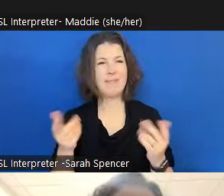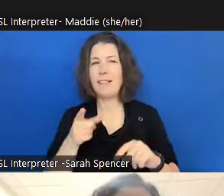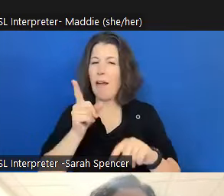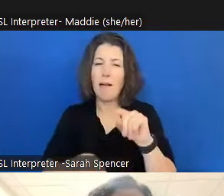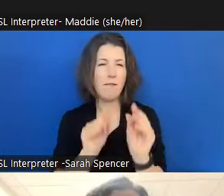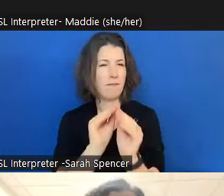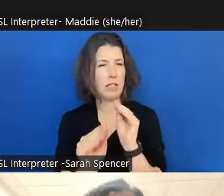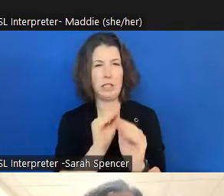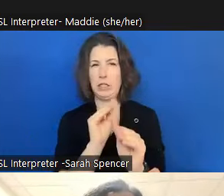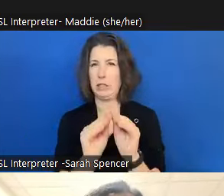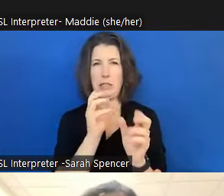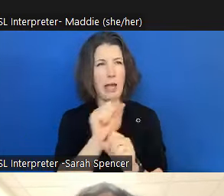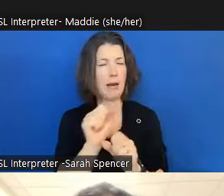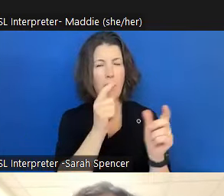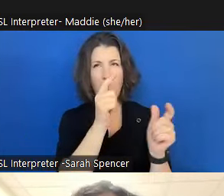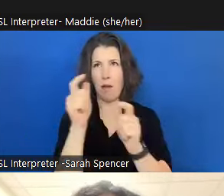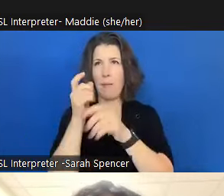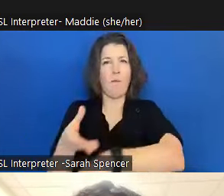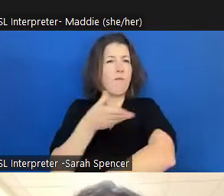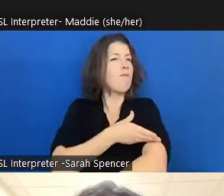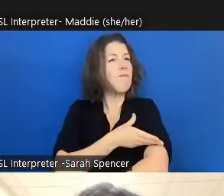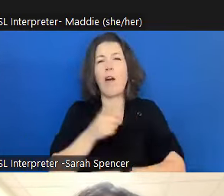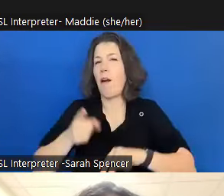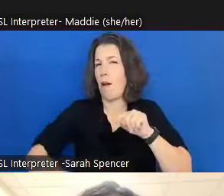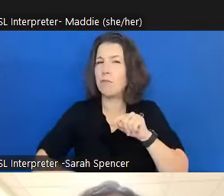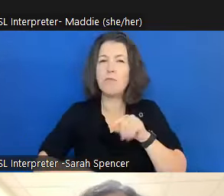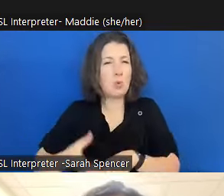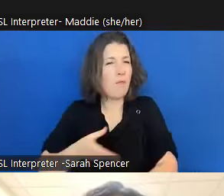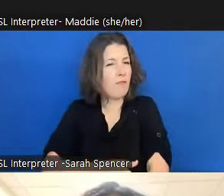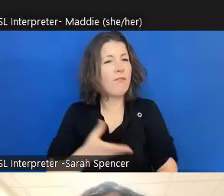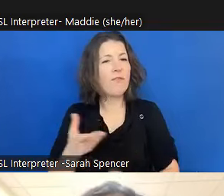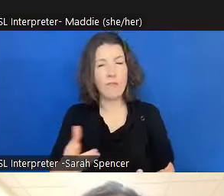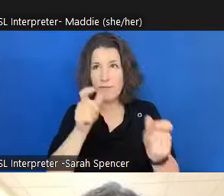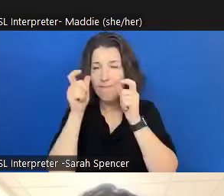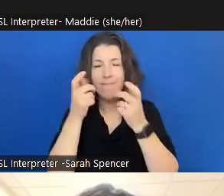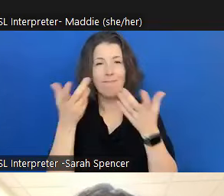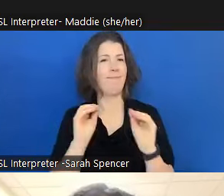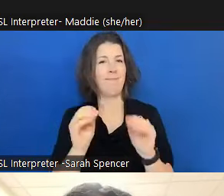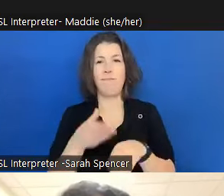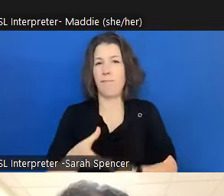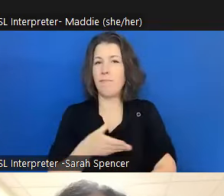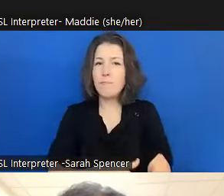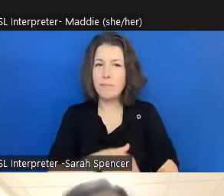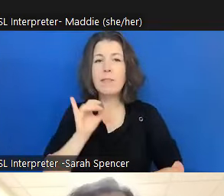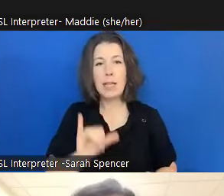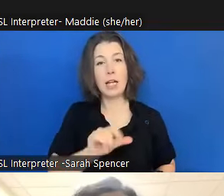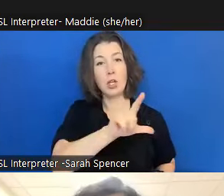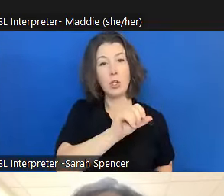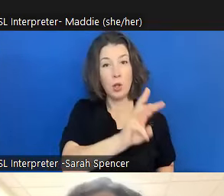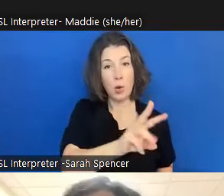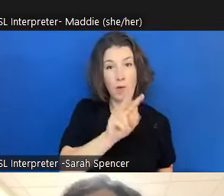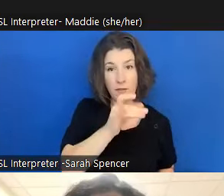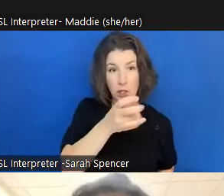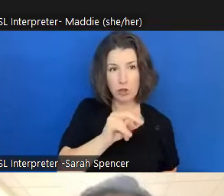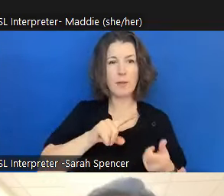uncorrectable. Low vision is used synonymously with partial sight, visual impairment, or subnormal vision, all to mean the